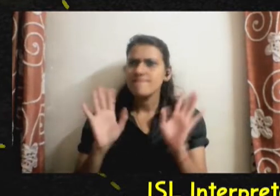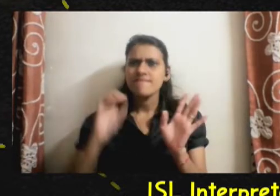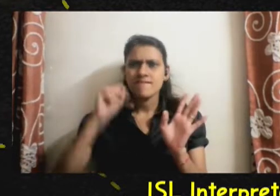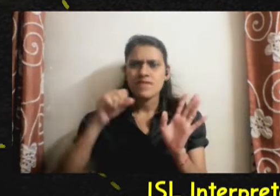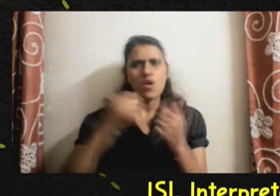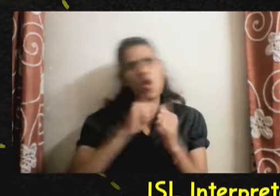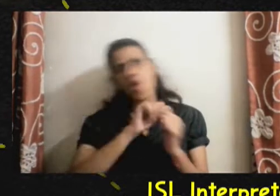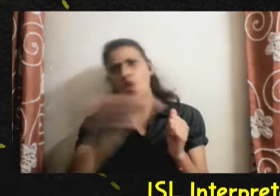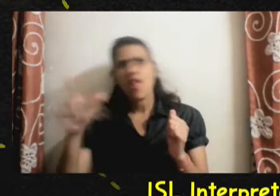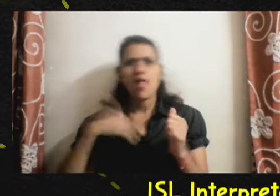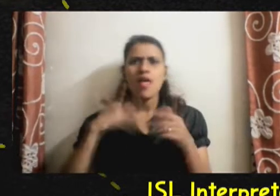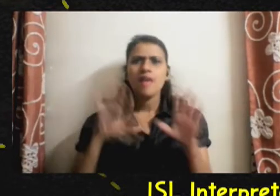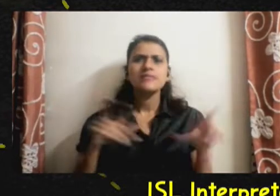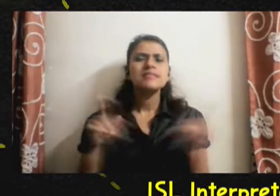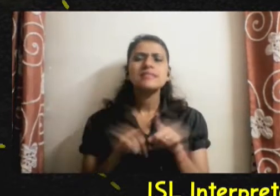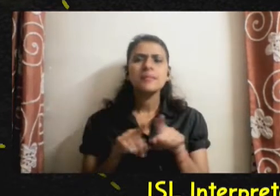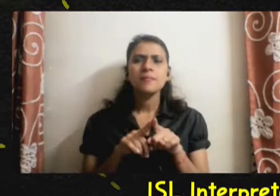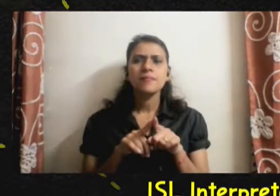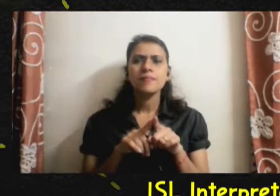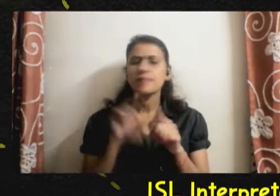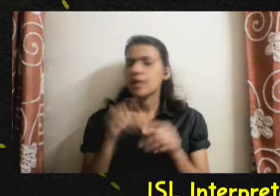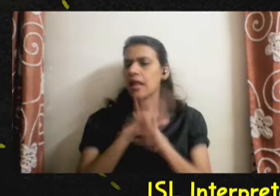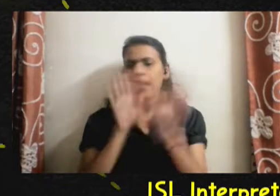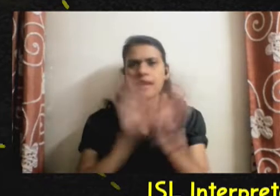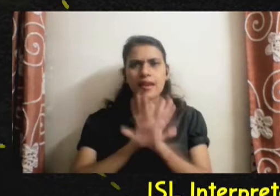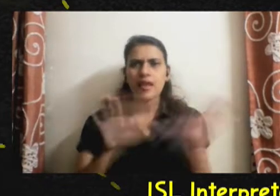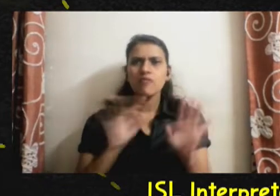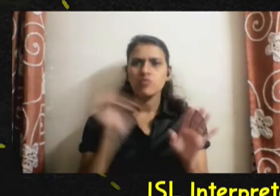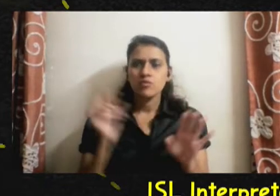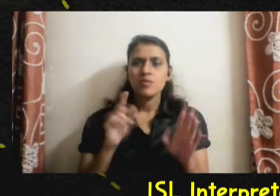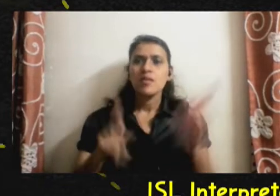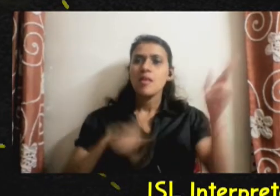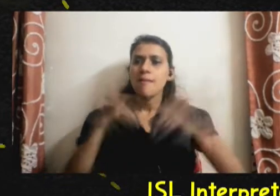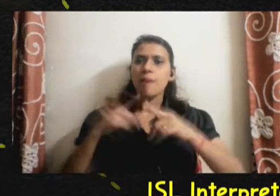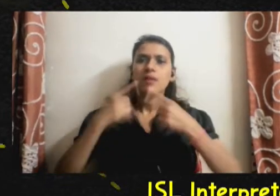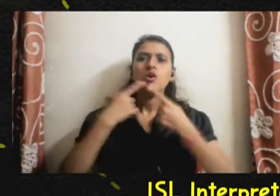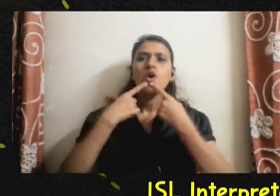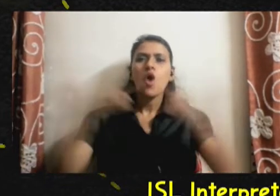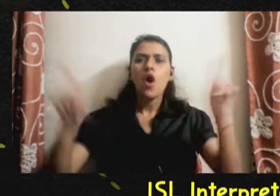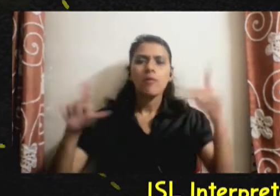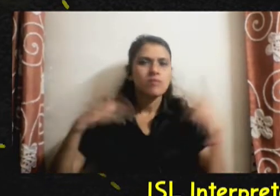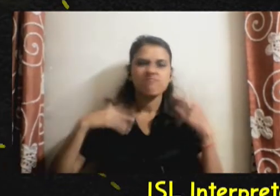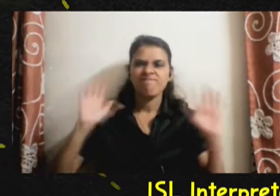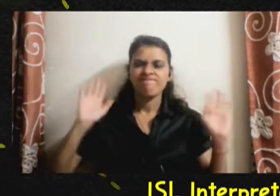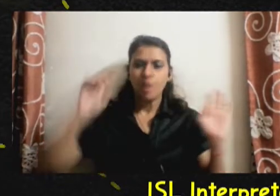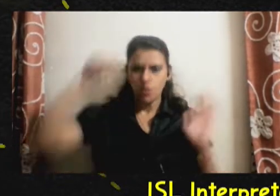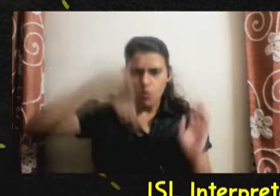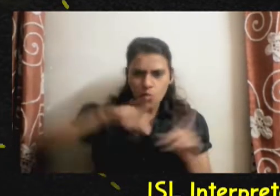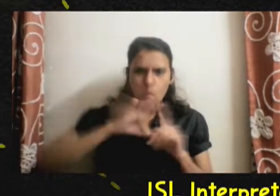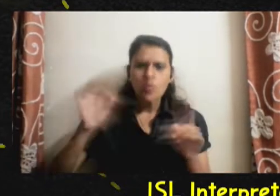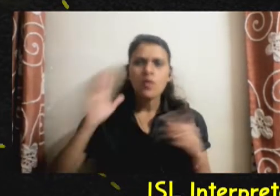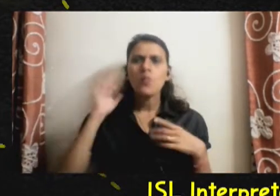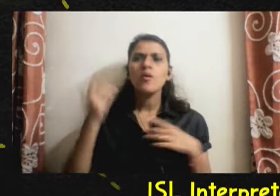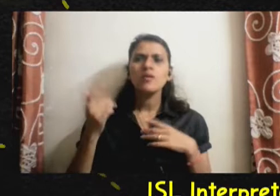it. But I've never used it ever in a public forum, and I was like, why should I do it today? Because, the